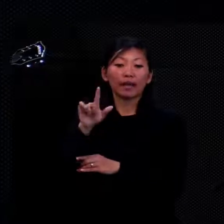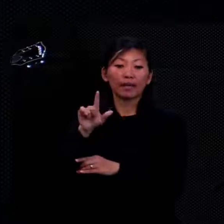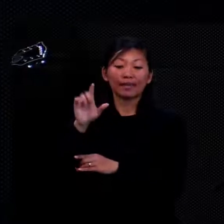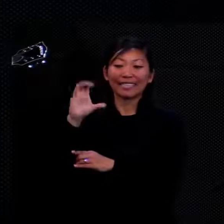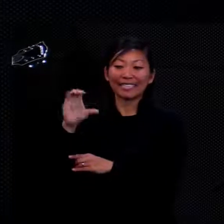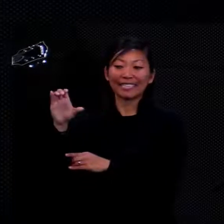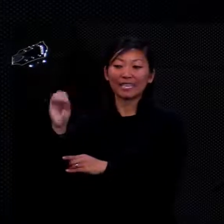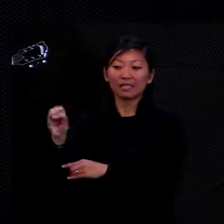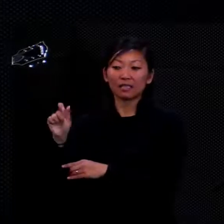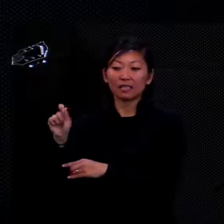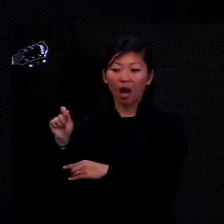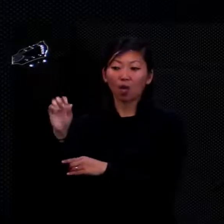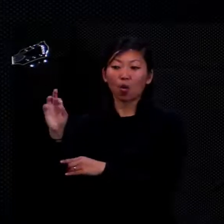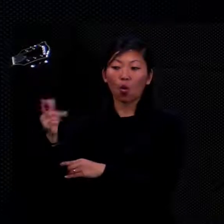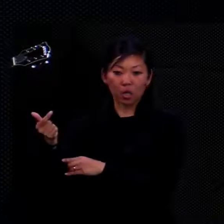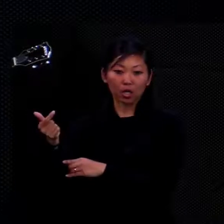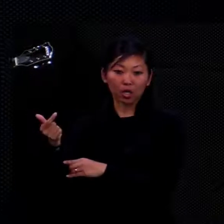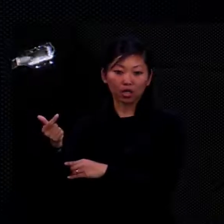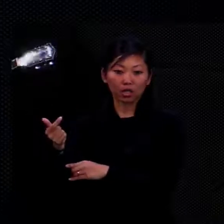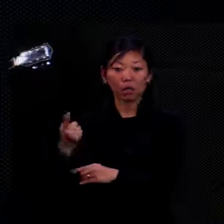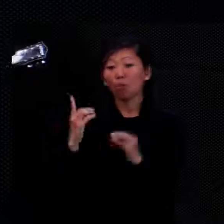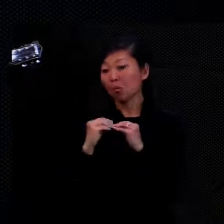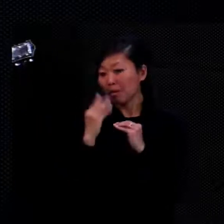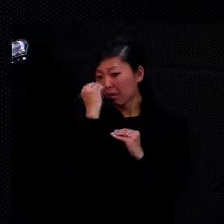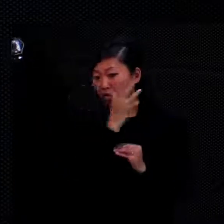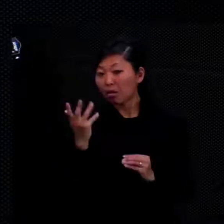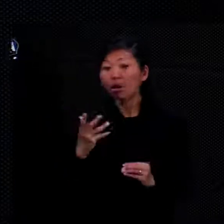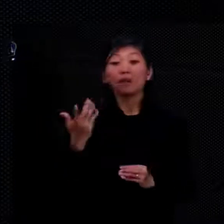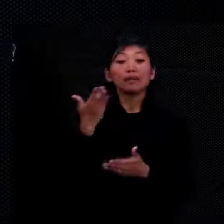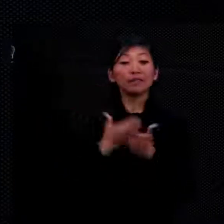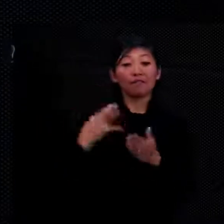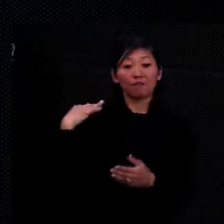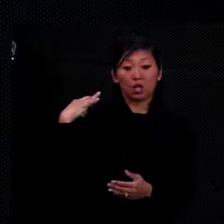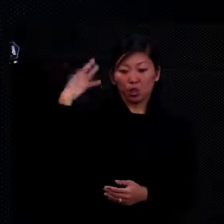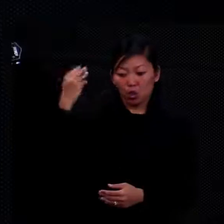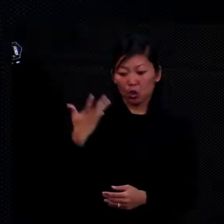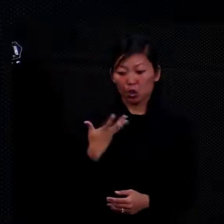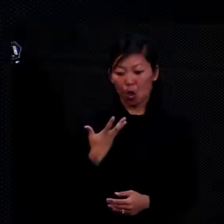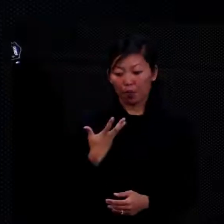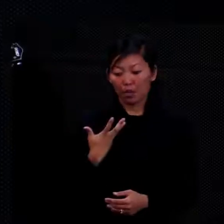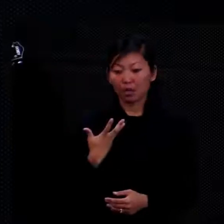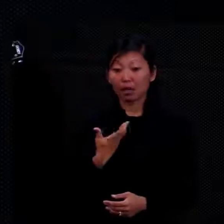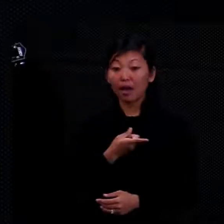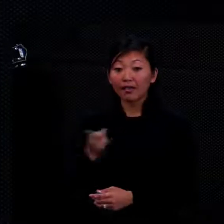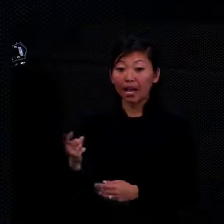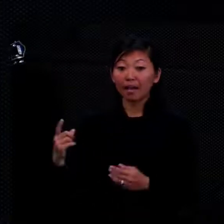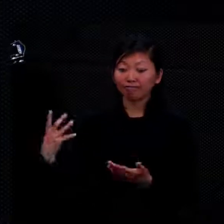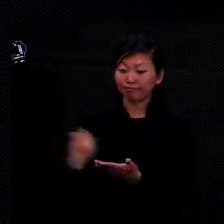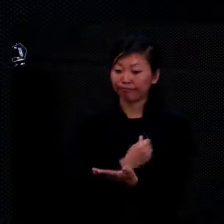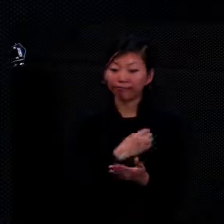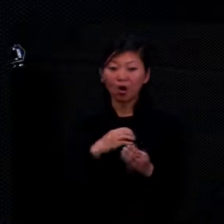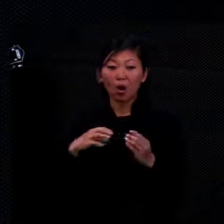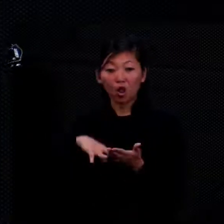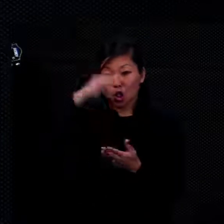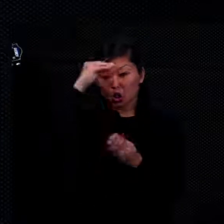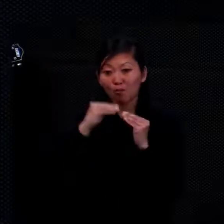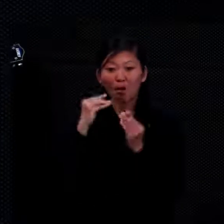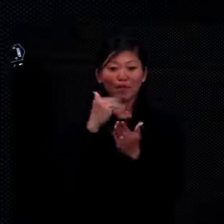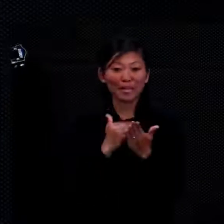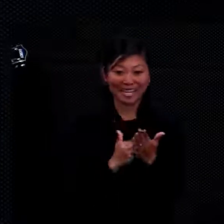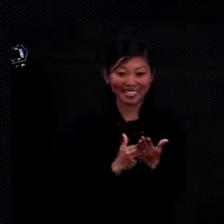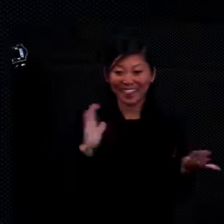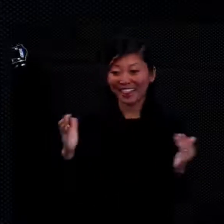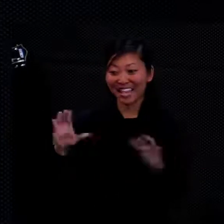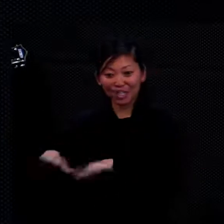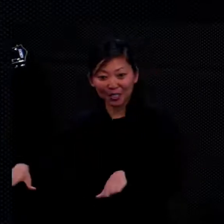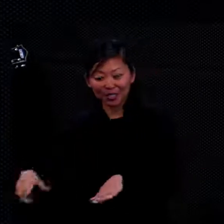robert@rockhillcc.org. One more thing. One thing several of my volunteers have told me is that they get more out of the lesson than the kids do. Because